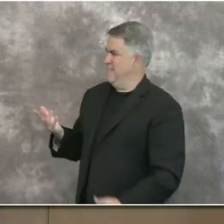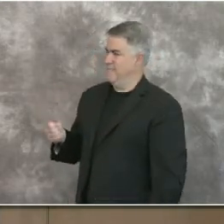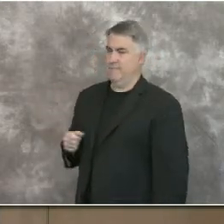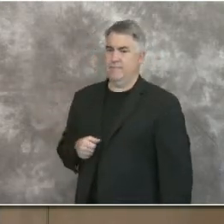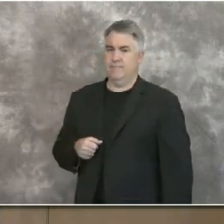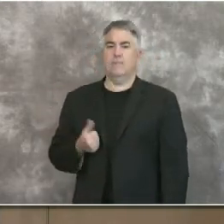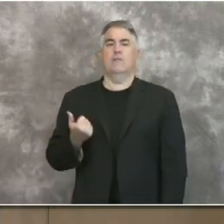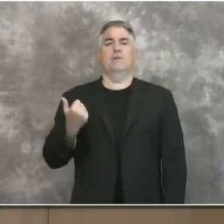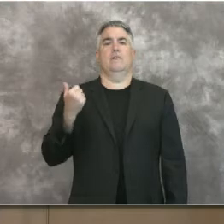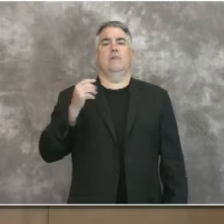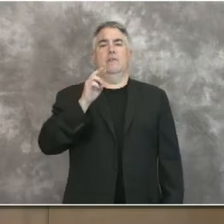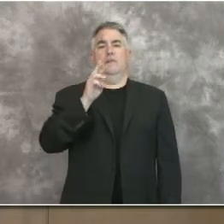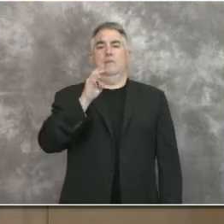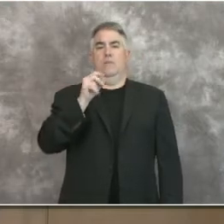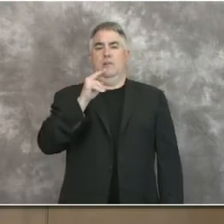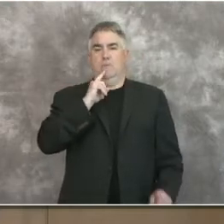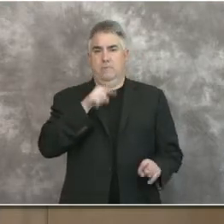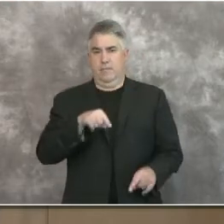respond.